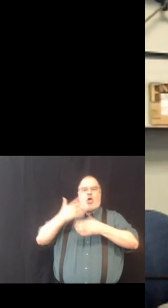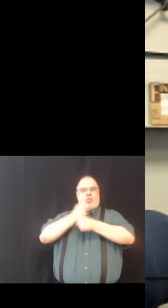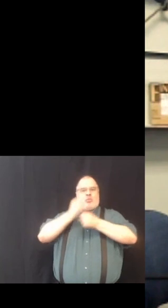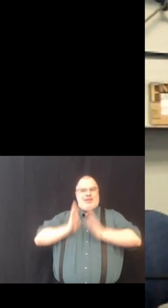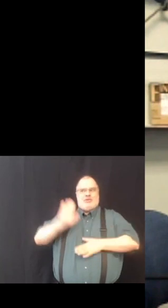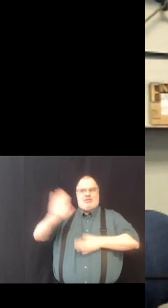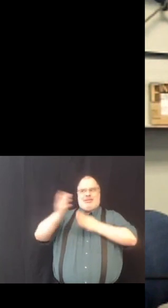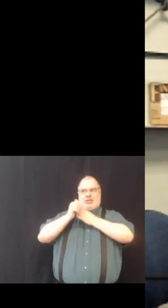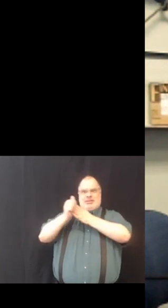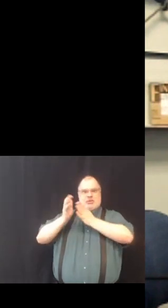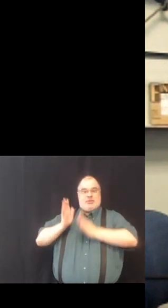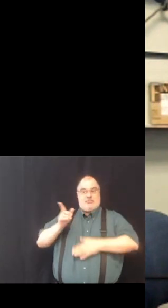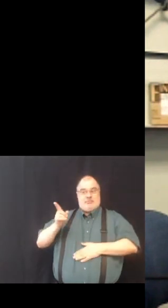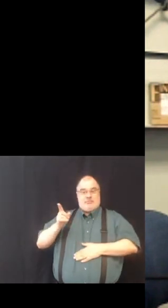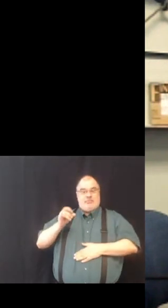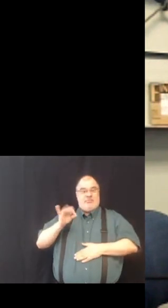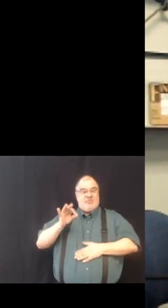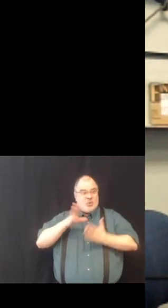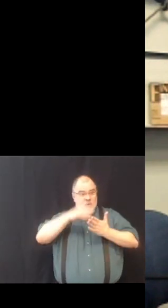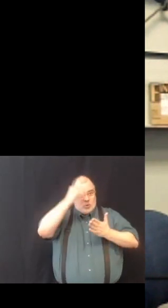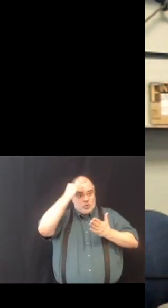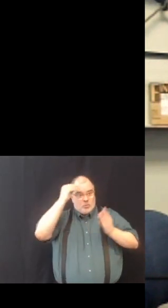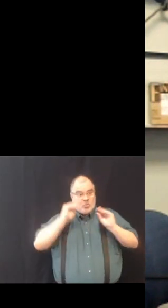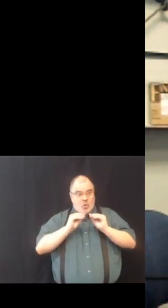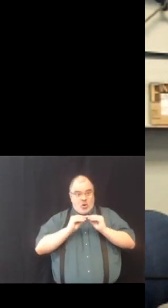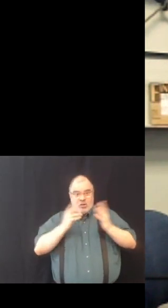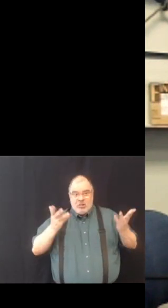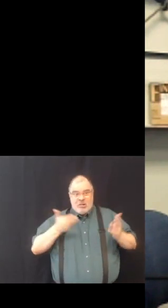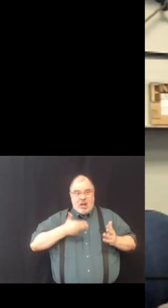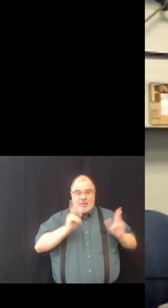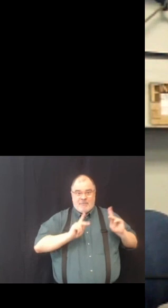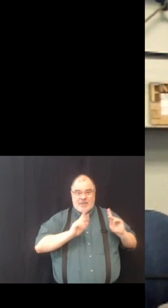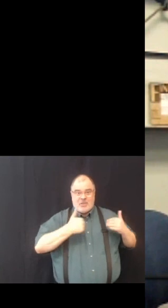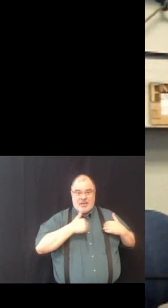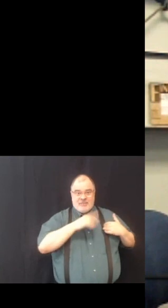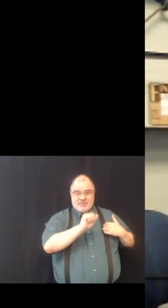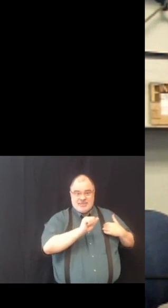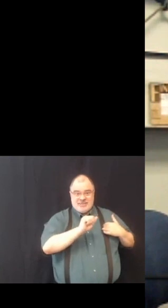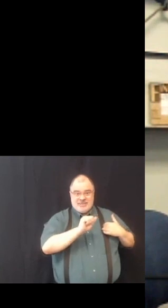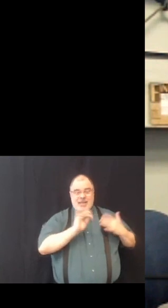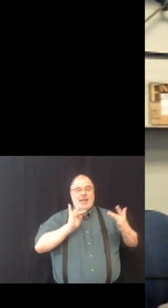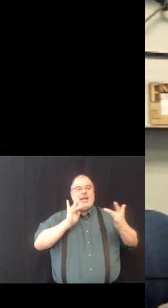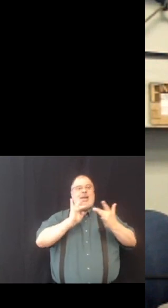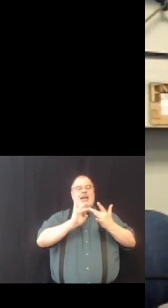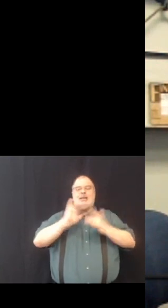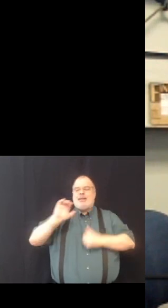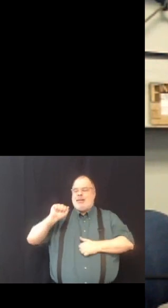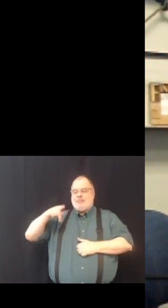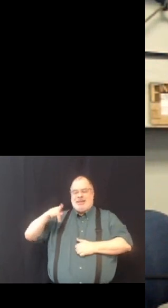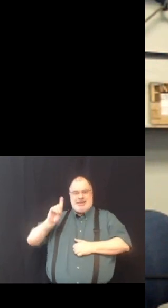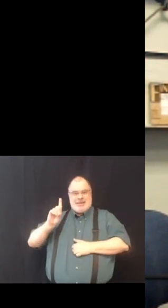effort. If anyone wants to learn more about hiring individuals with disabilities, please contact your local agency for persons